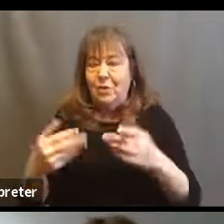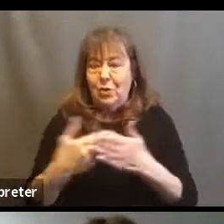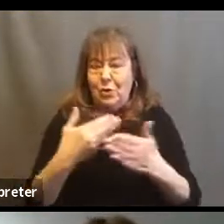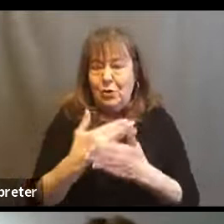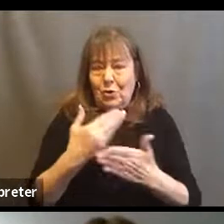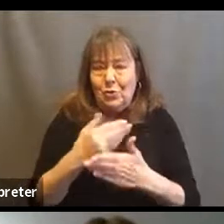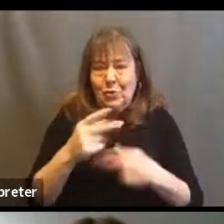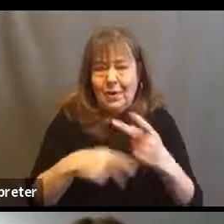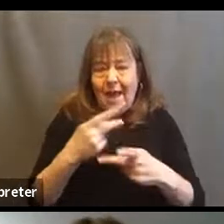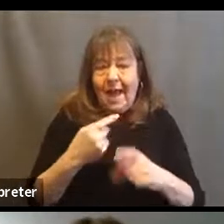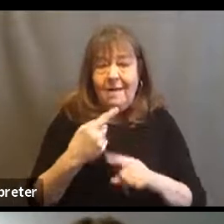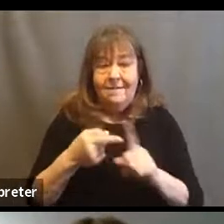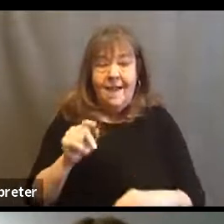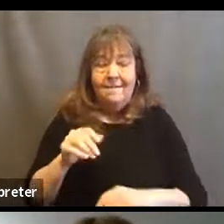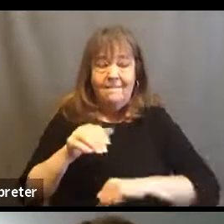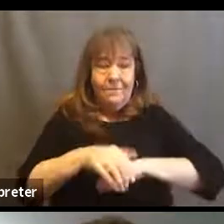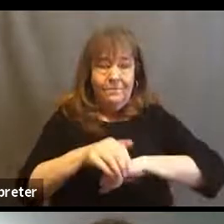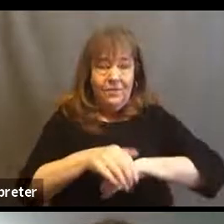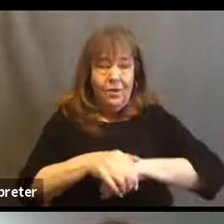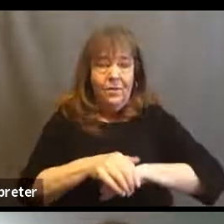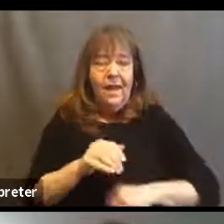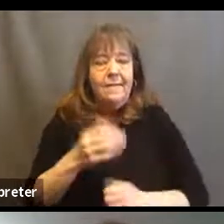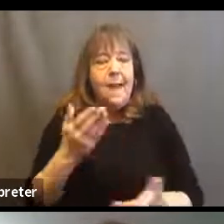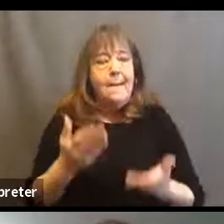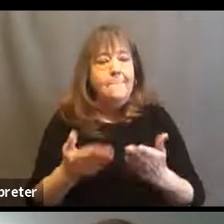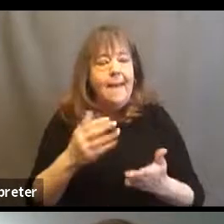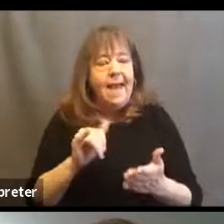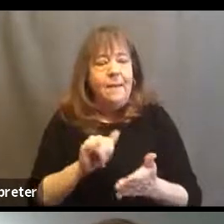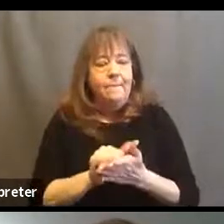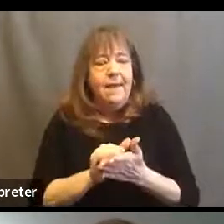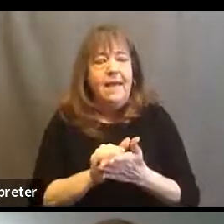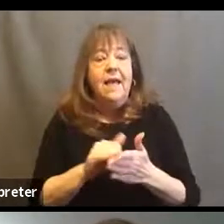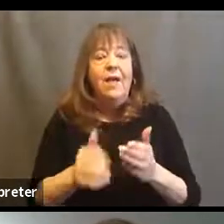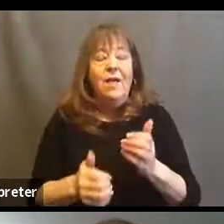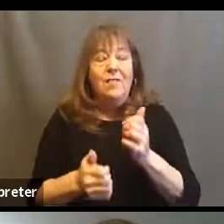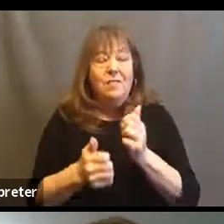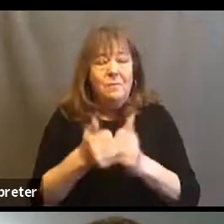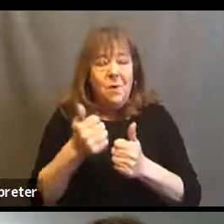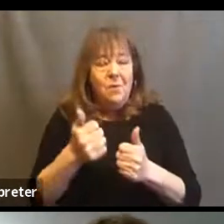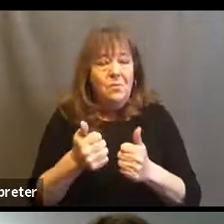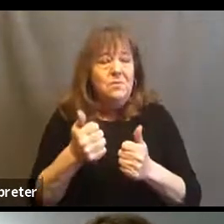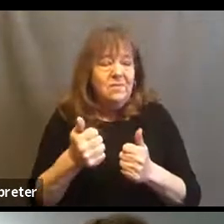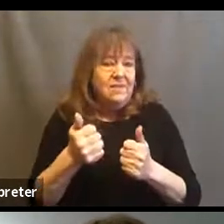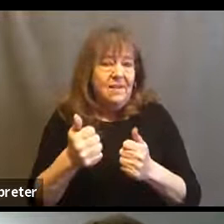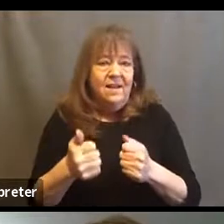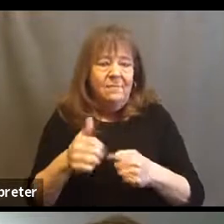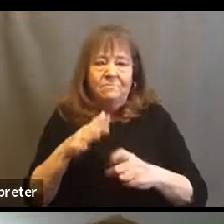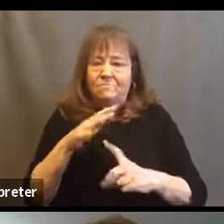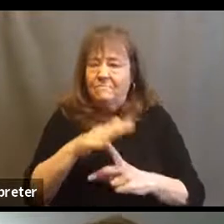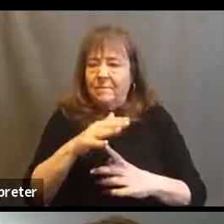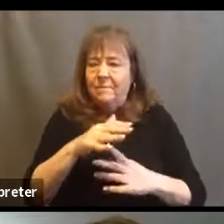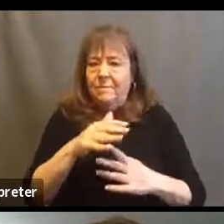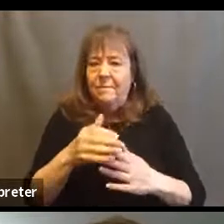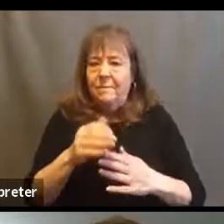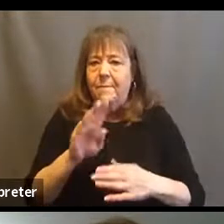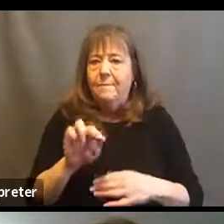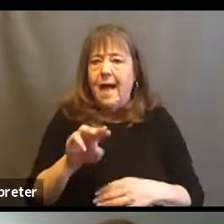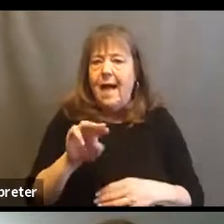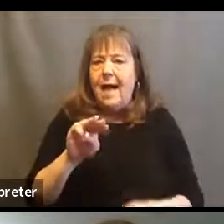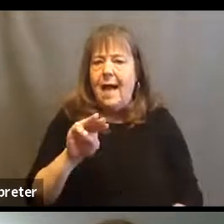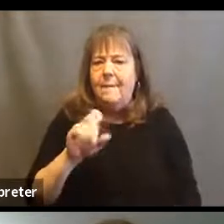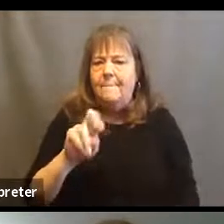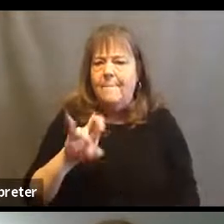that UK variant, they're anticipating may be the dominant strain of this virus in the United States by about mid-March. and these just much